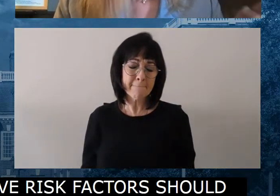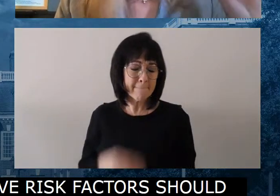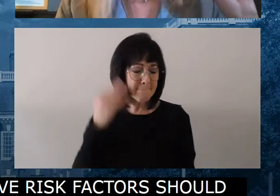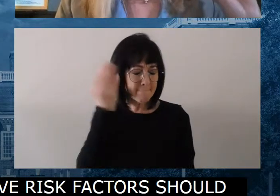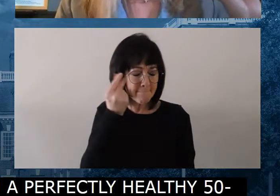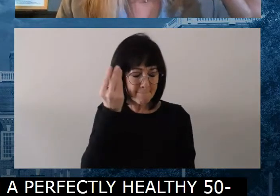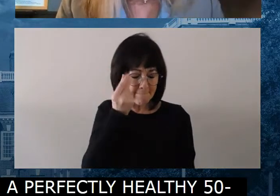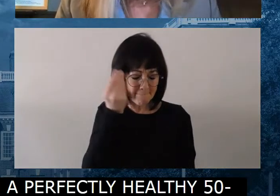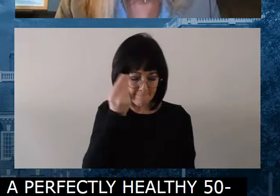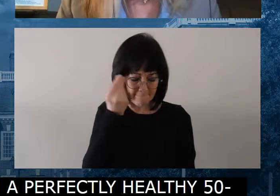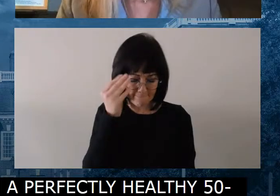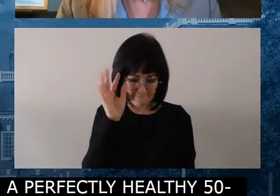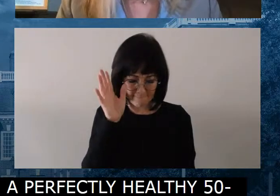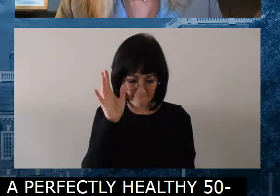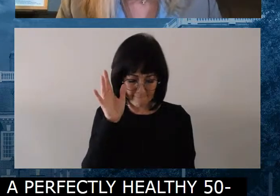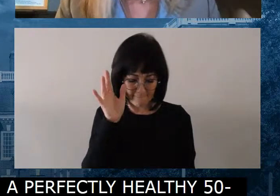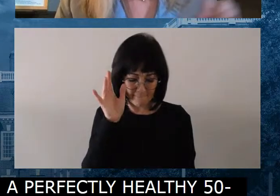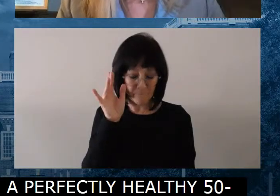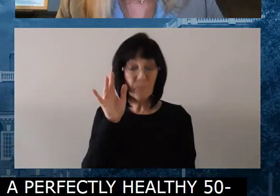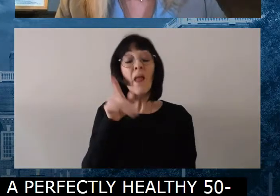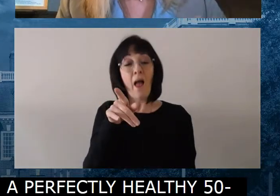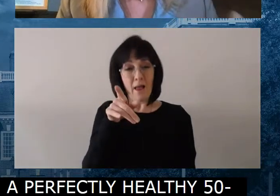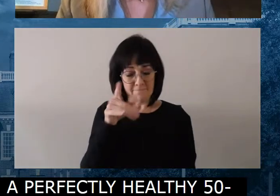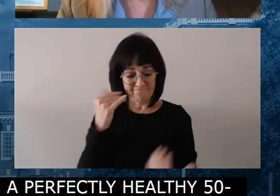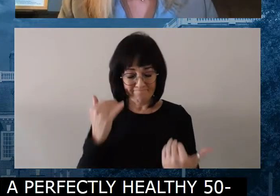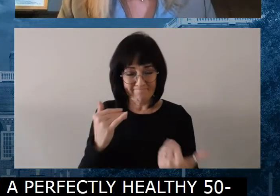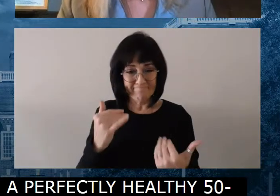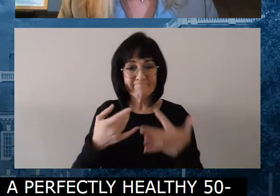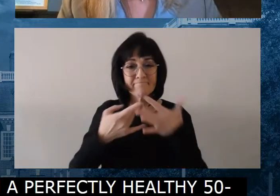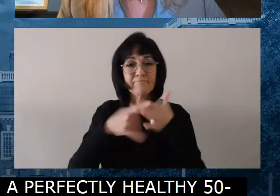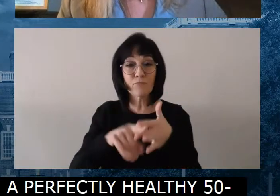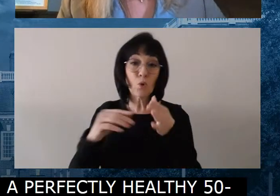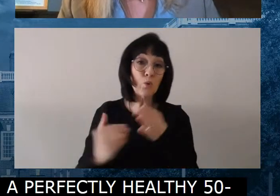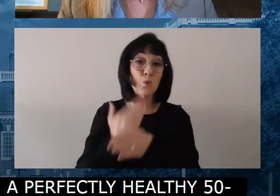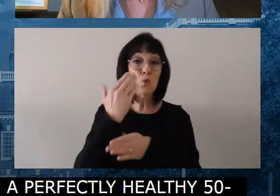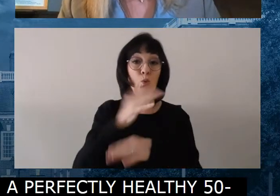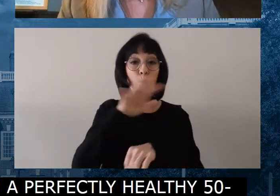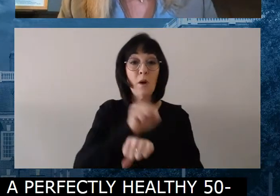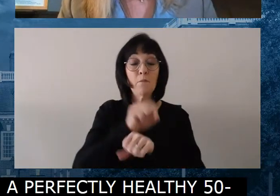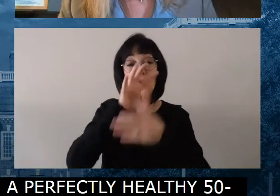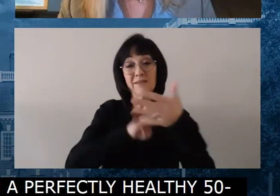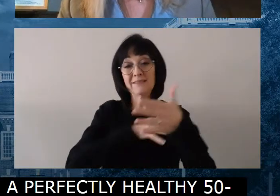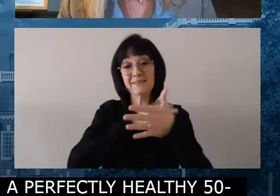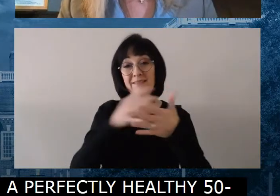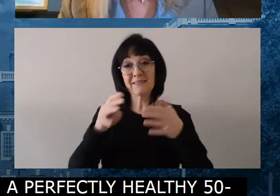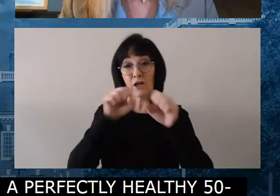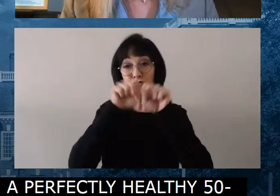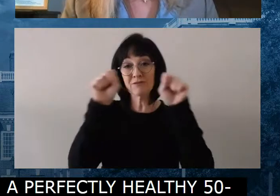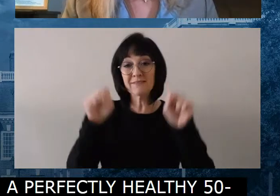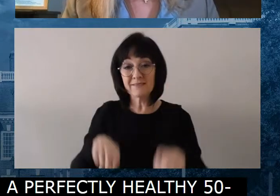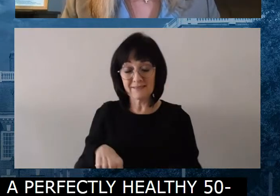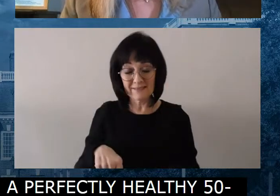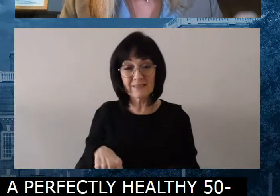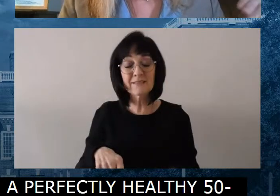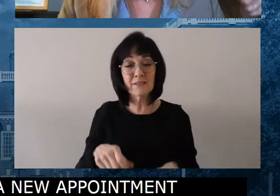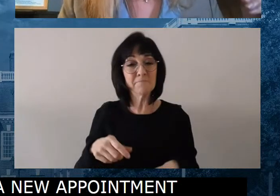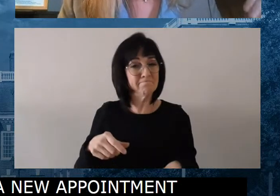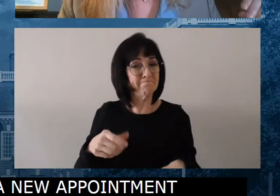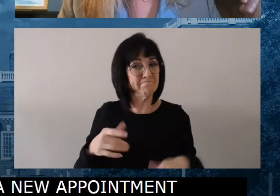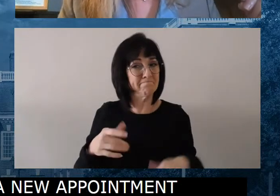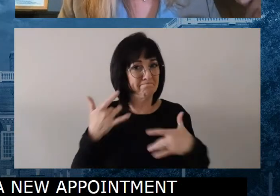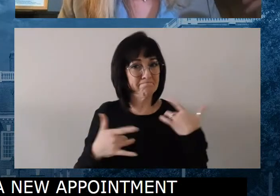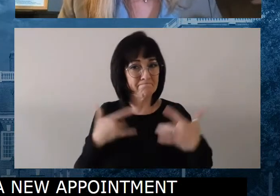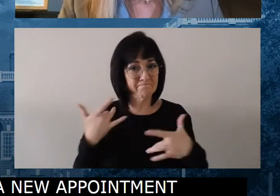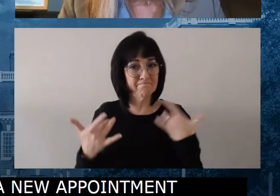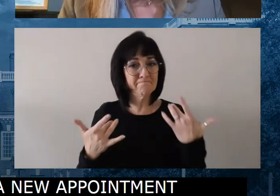so we are also starting a new appointment scheduling system, which we are excited about. That means that